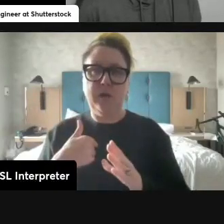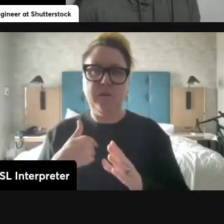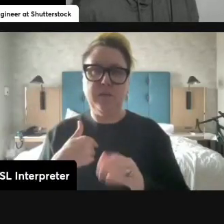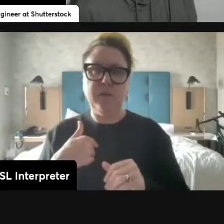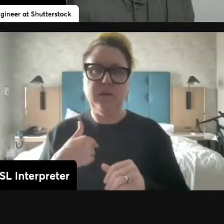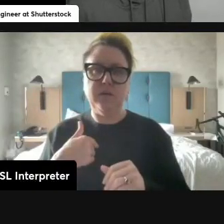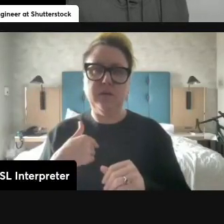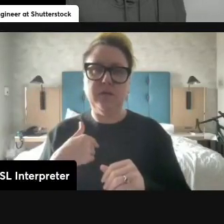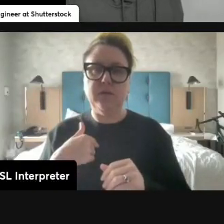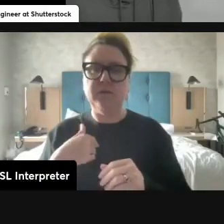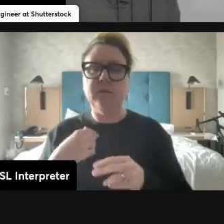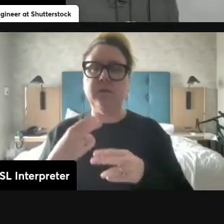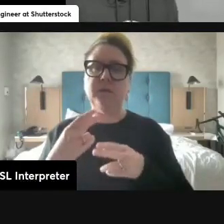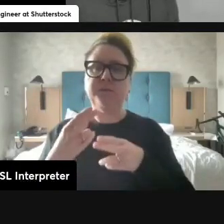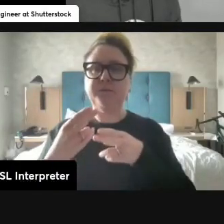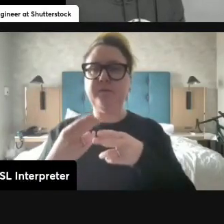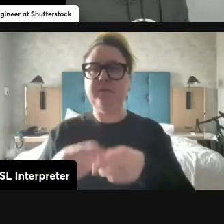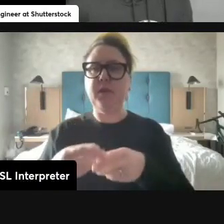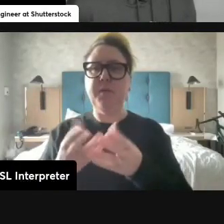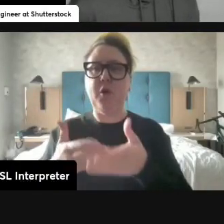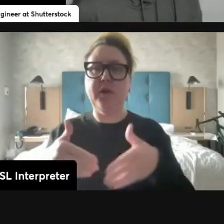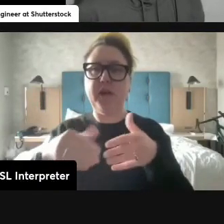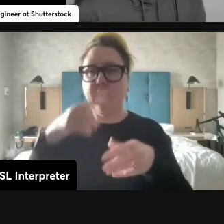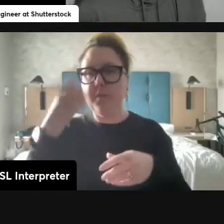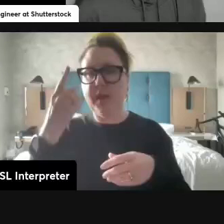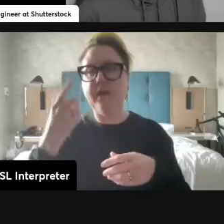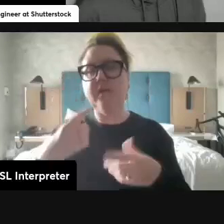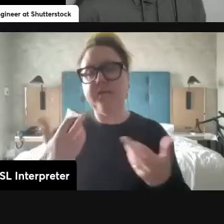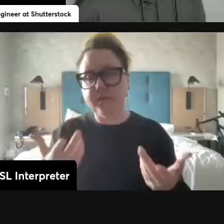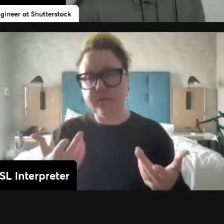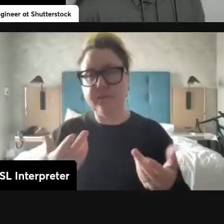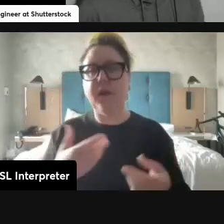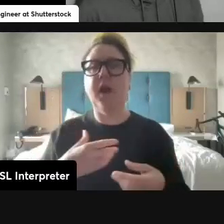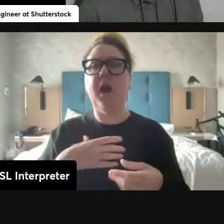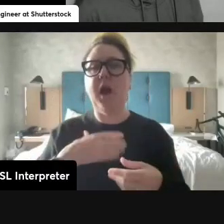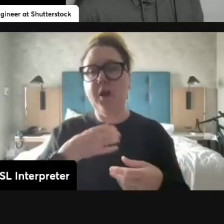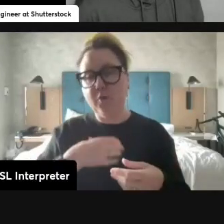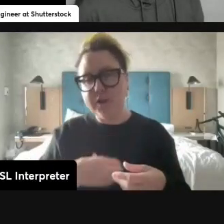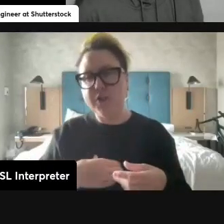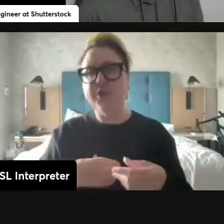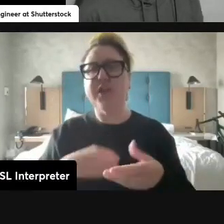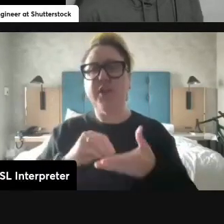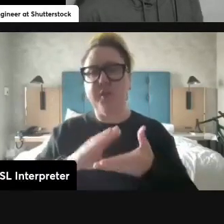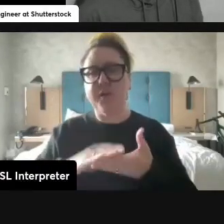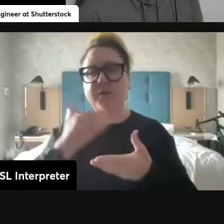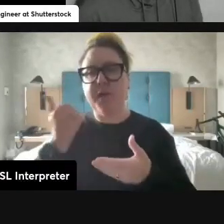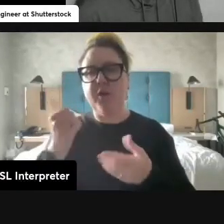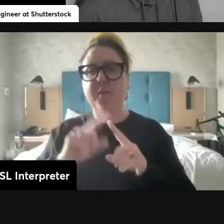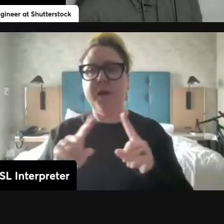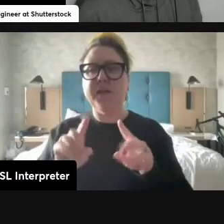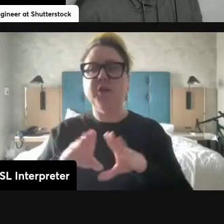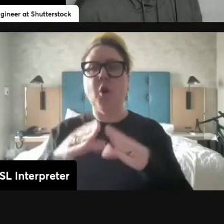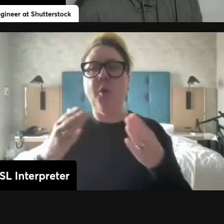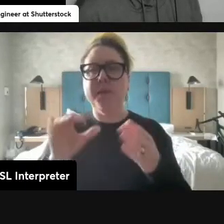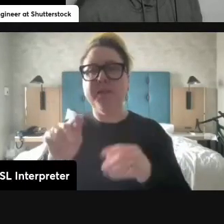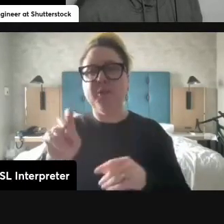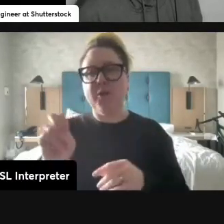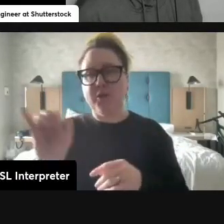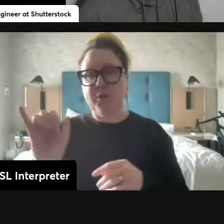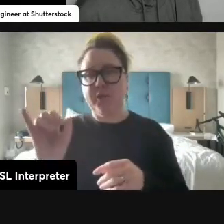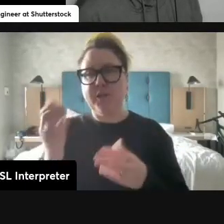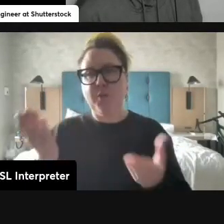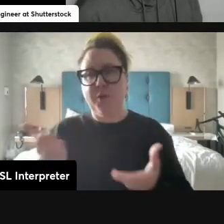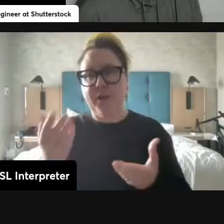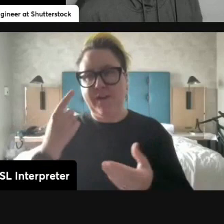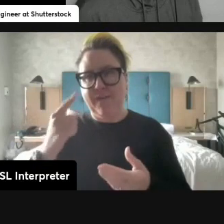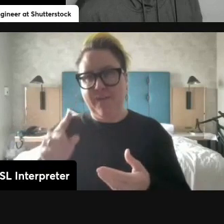the kettle black here, saying I wish the documentation were better, but also acknowledge it's open source, right? That's what we're here for in the open source community and the users